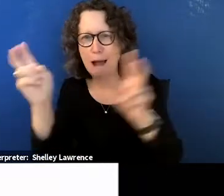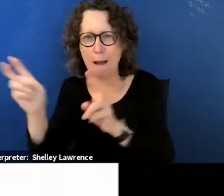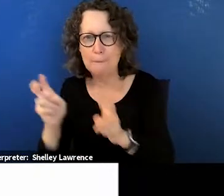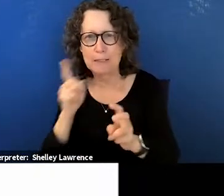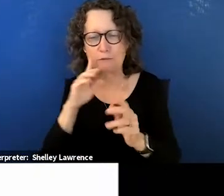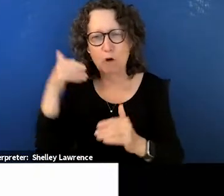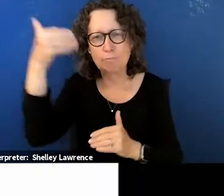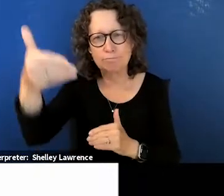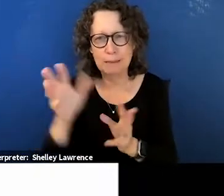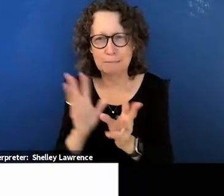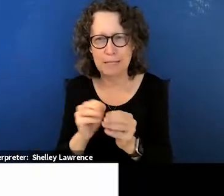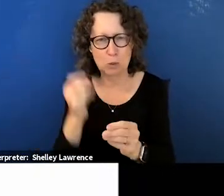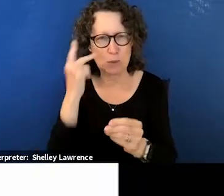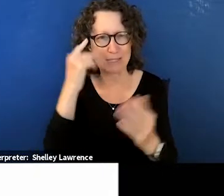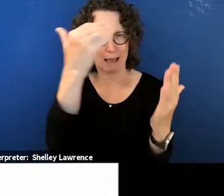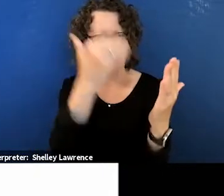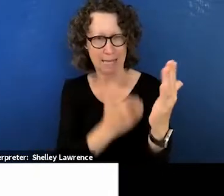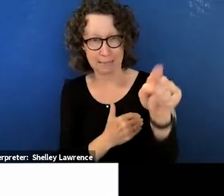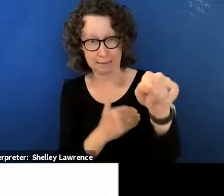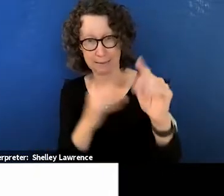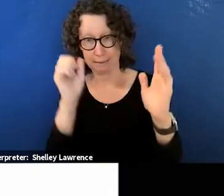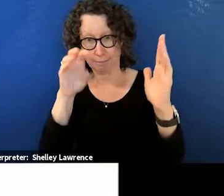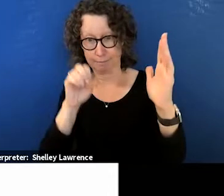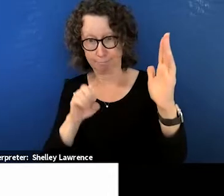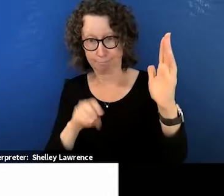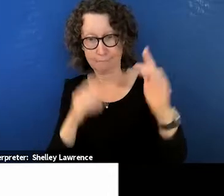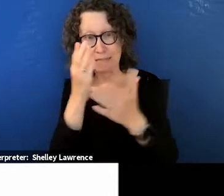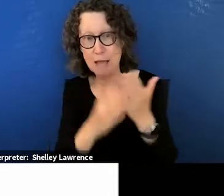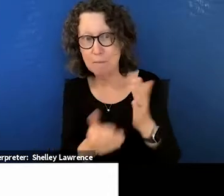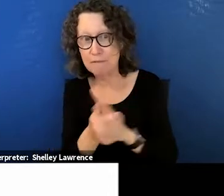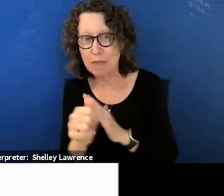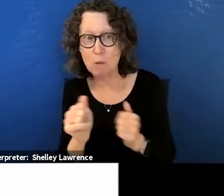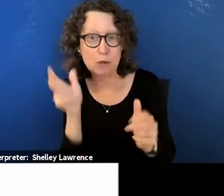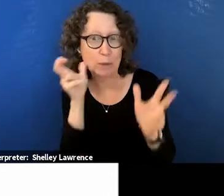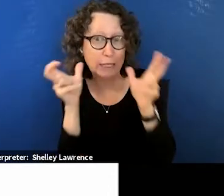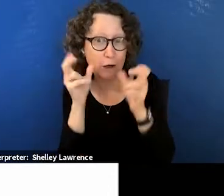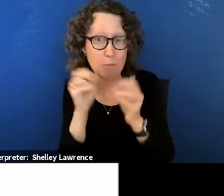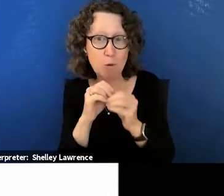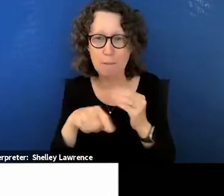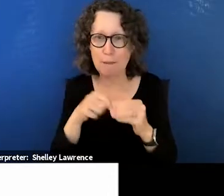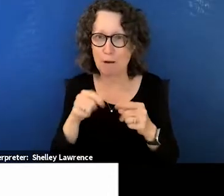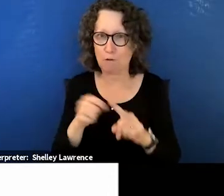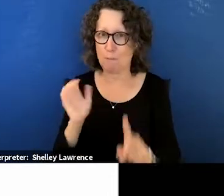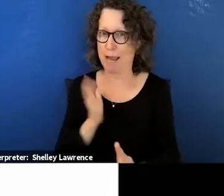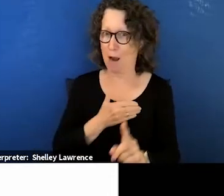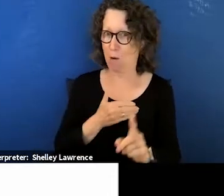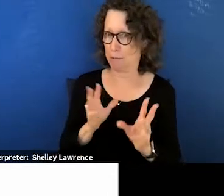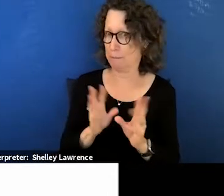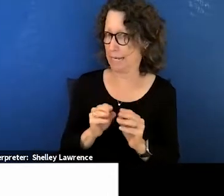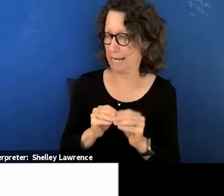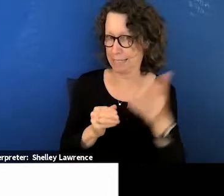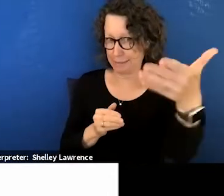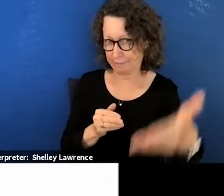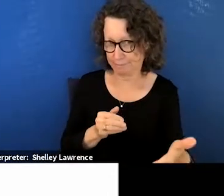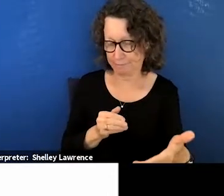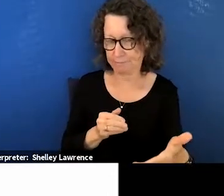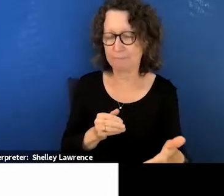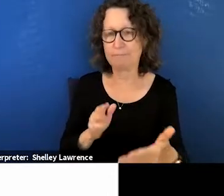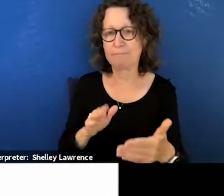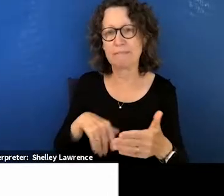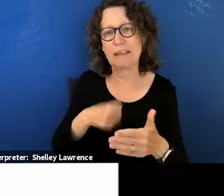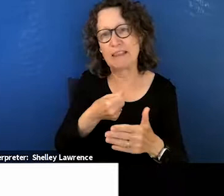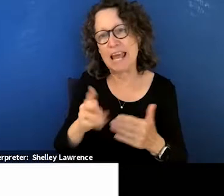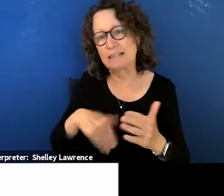future meetings, and you'll see a list here of some of the topics that they'd like to hear more about from our meetings in the next coming